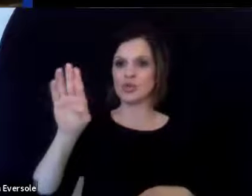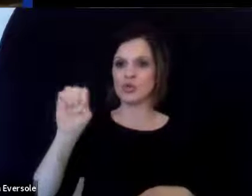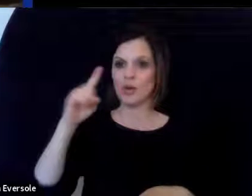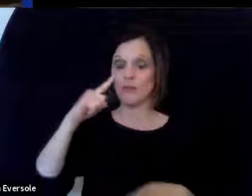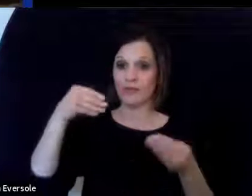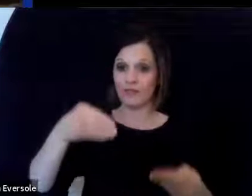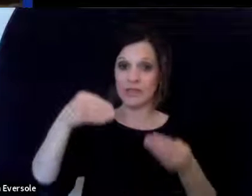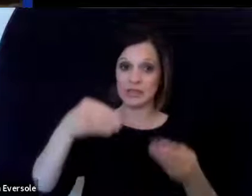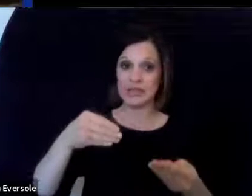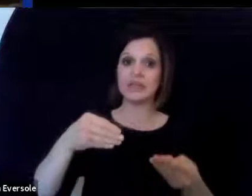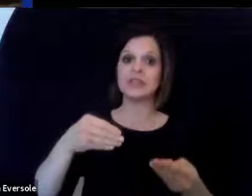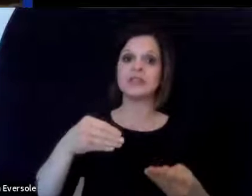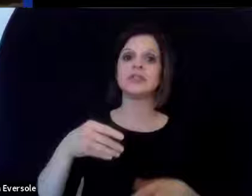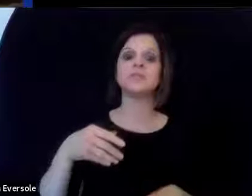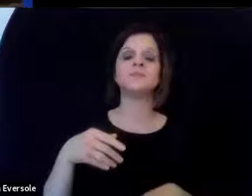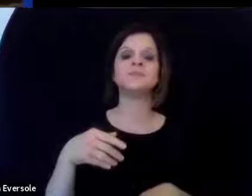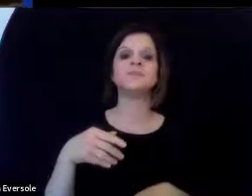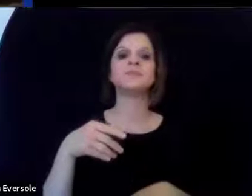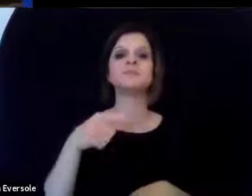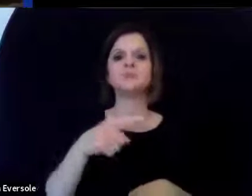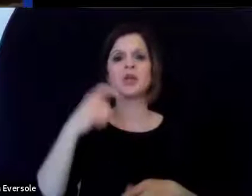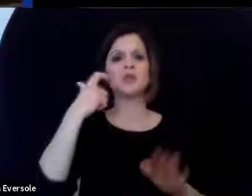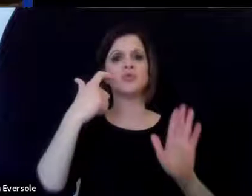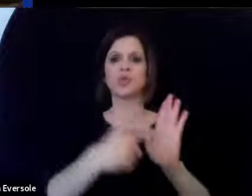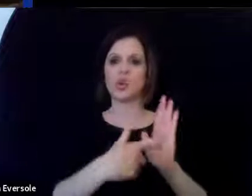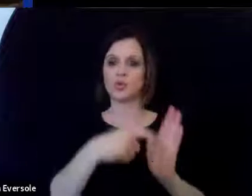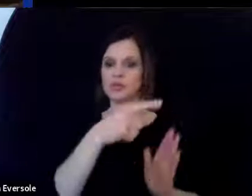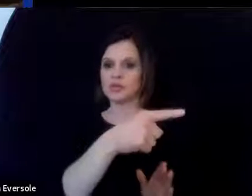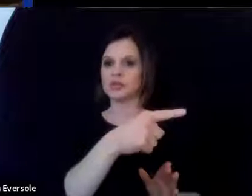picture that a care provider is